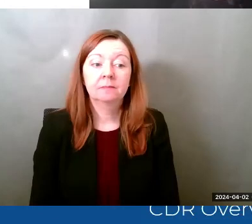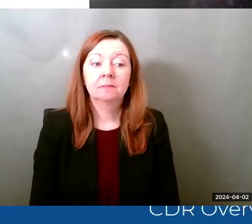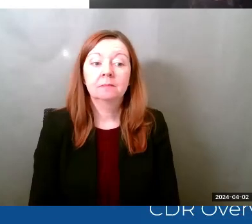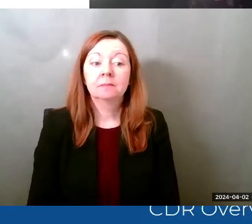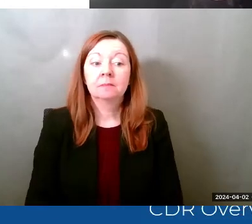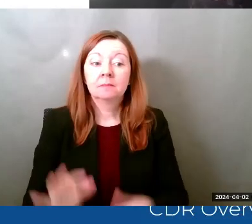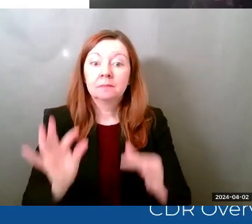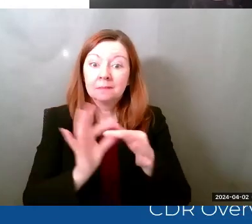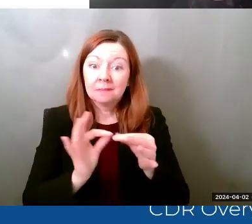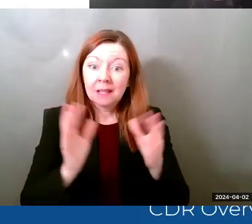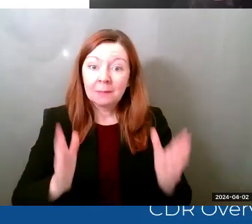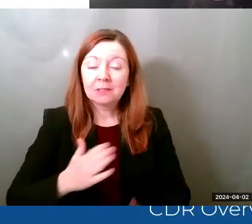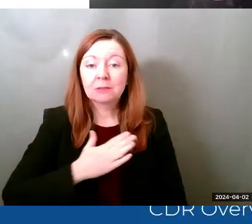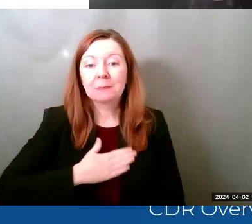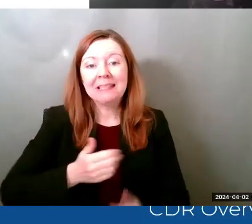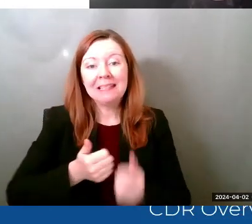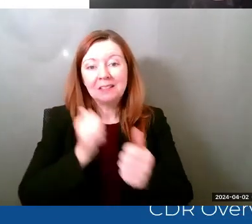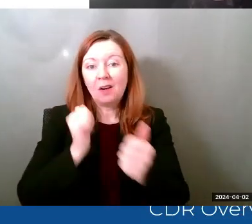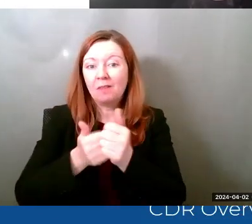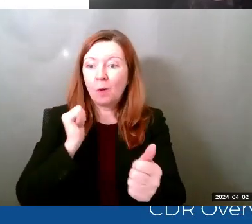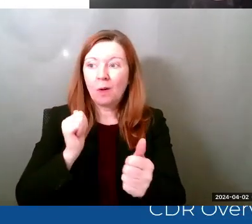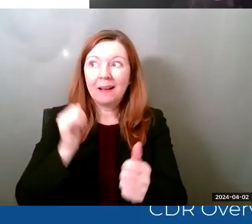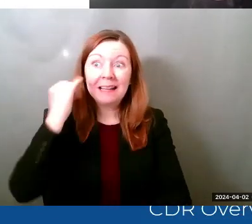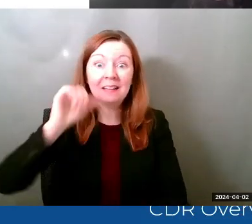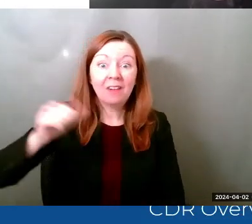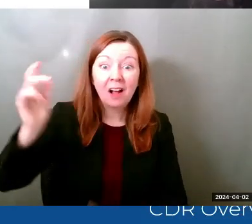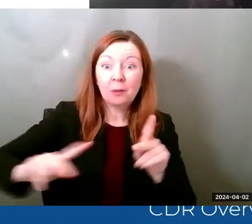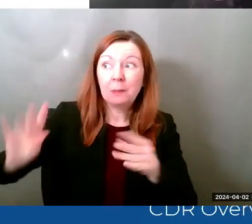commenters please avoid repeating what others have